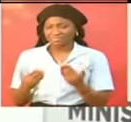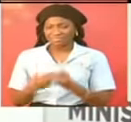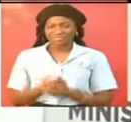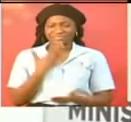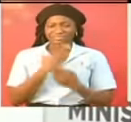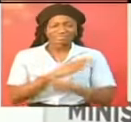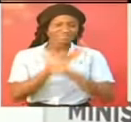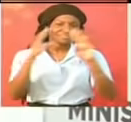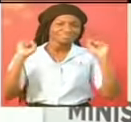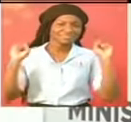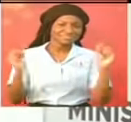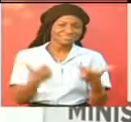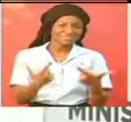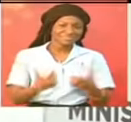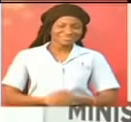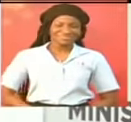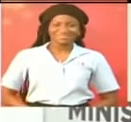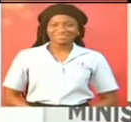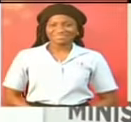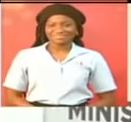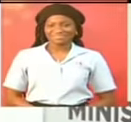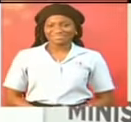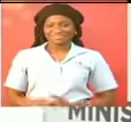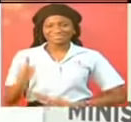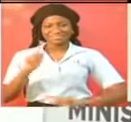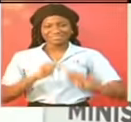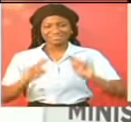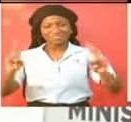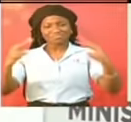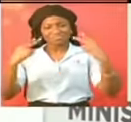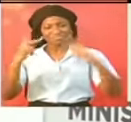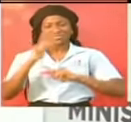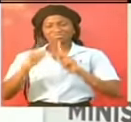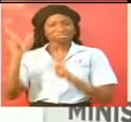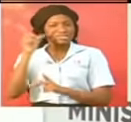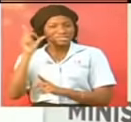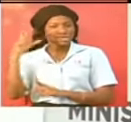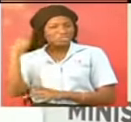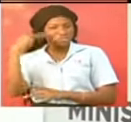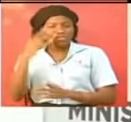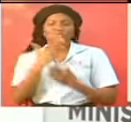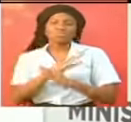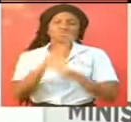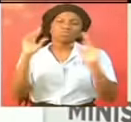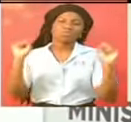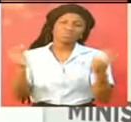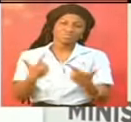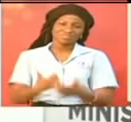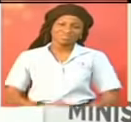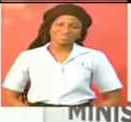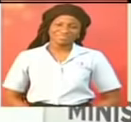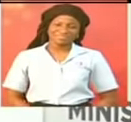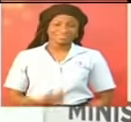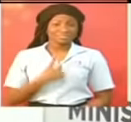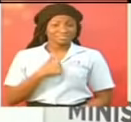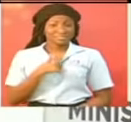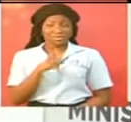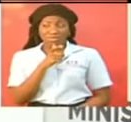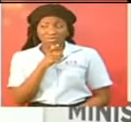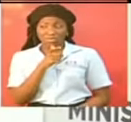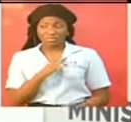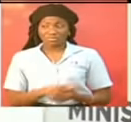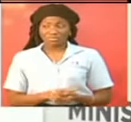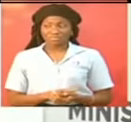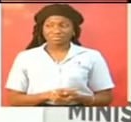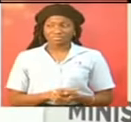morning to the members of the media and, of course, the viewing and listening public. So I represent the Directorate